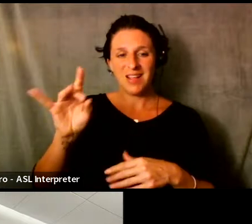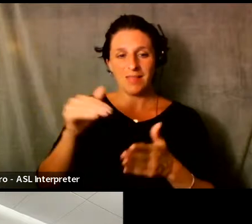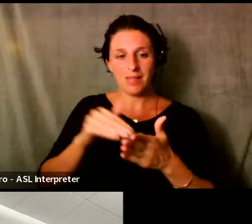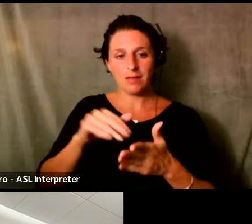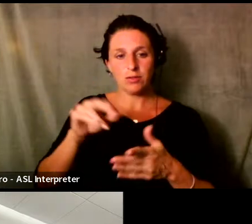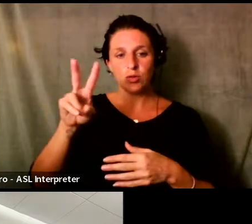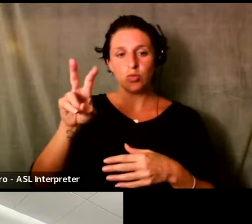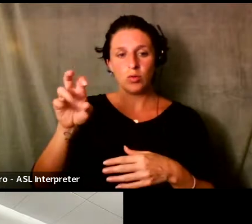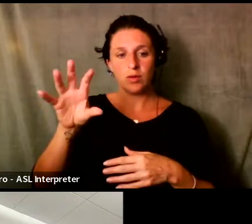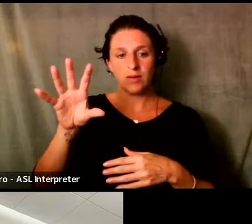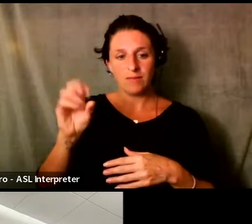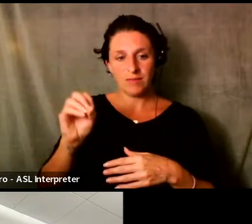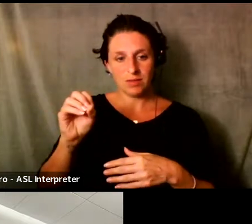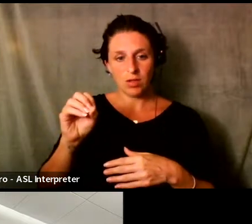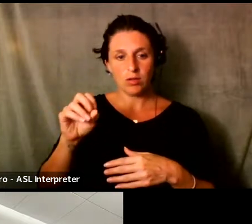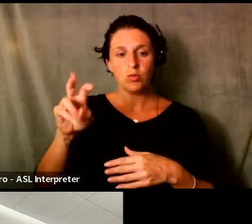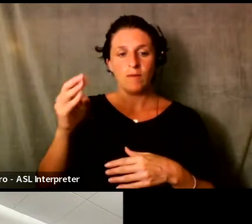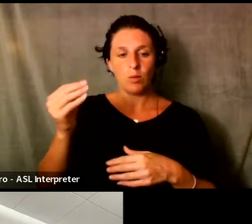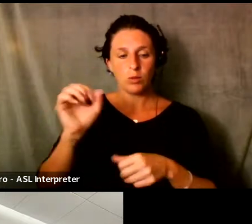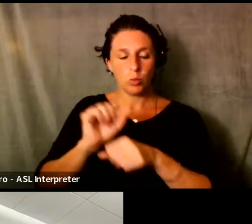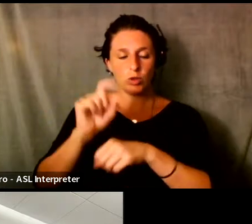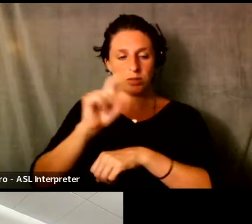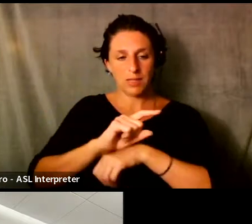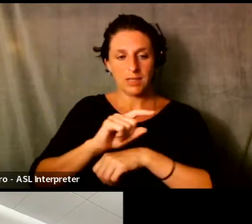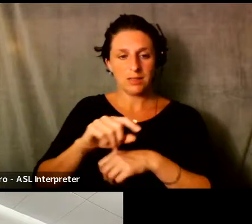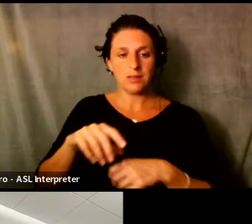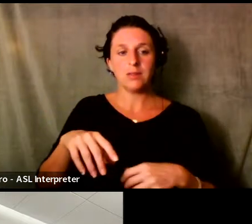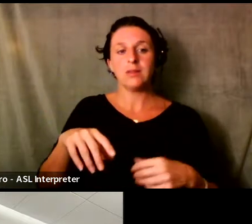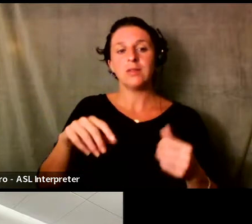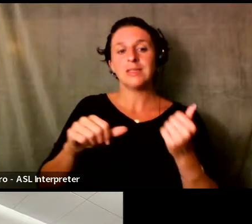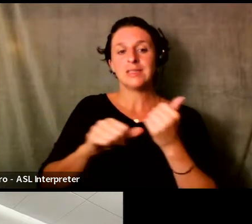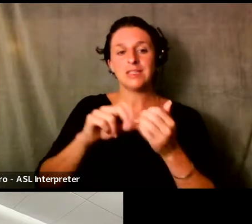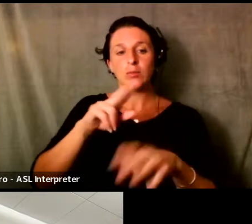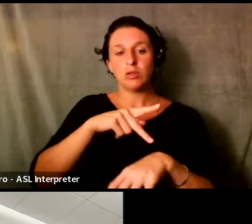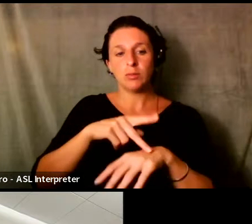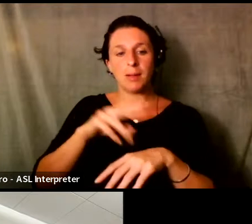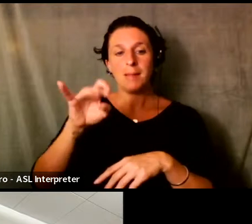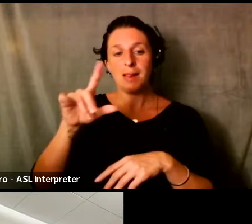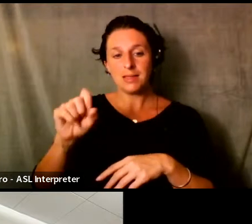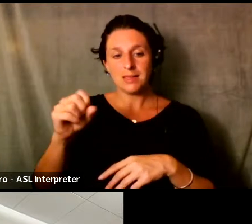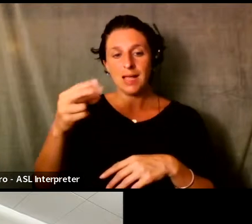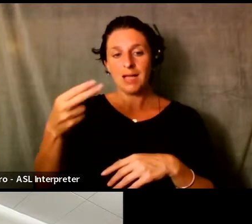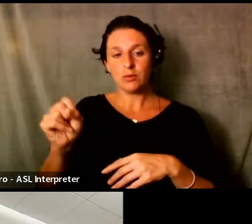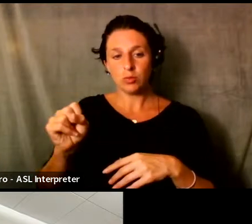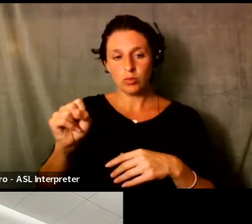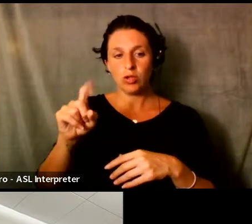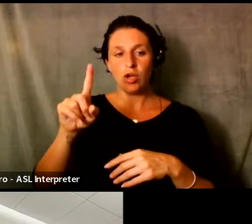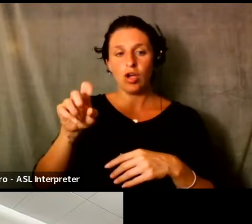$178,250, 214 workdays. Jonathan White, assistant principal, Mills High School,